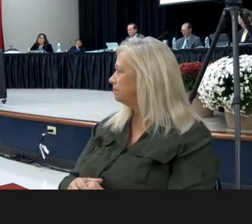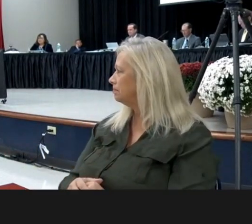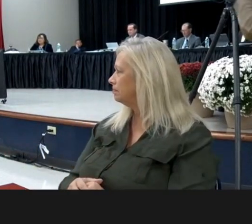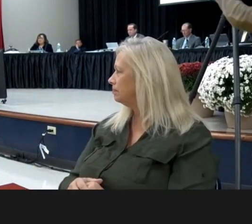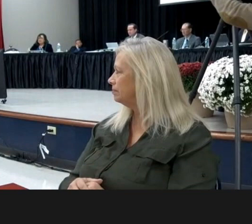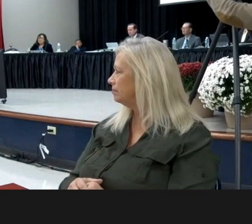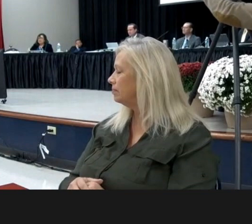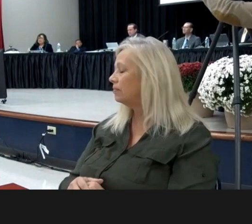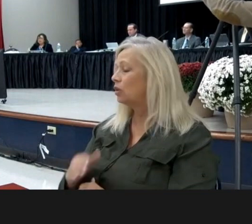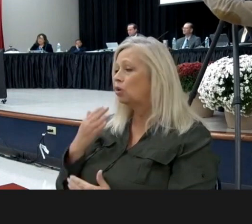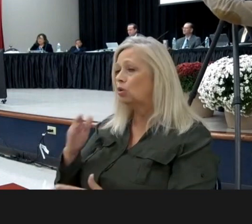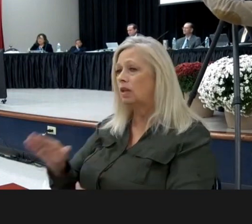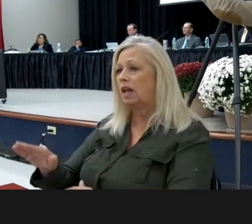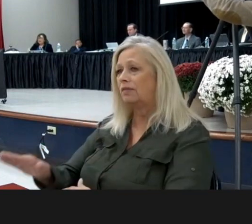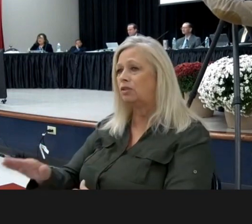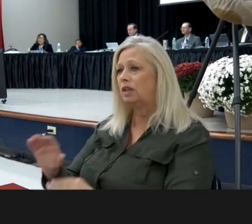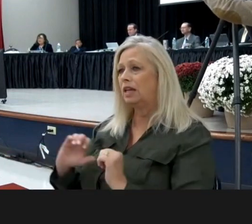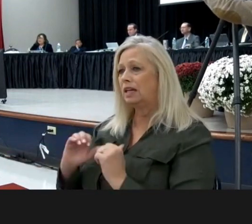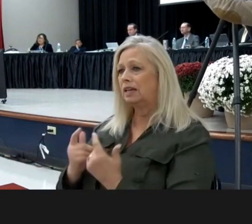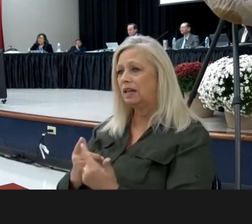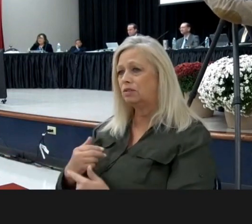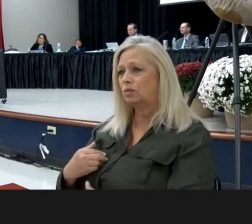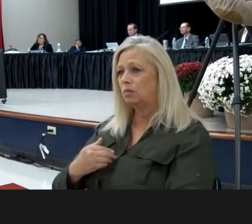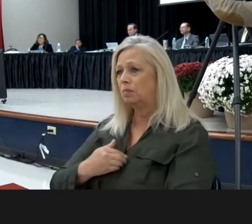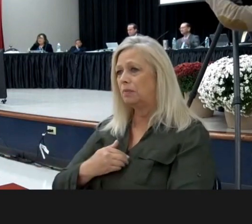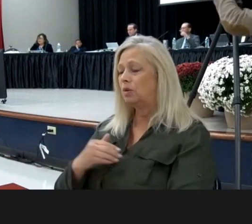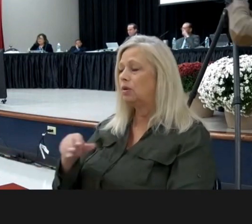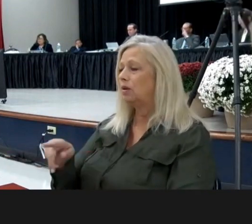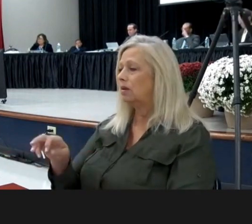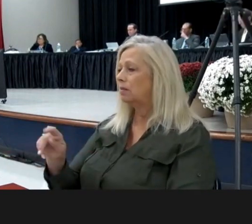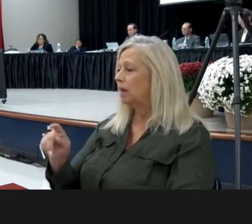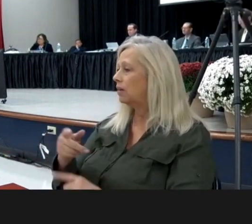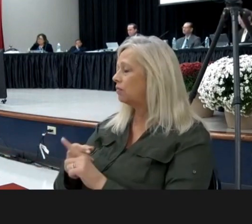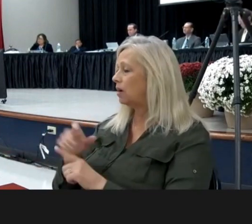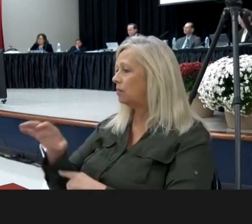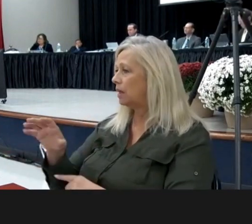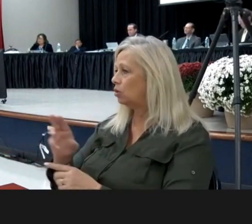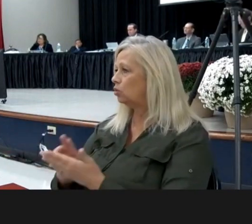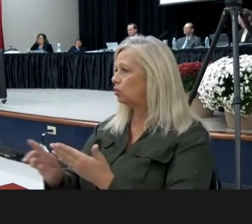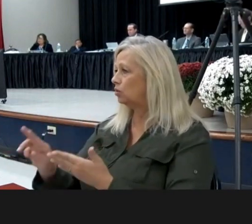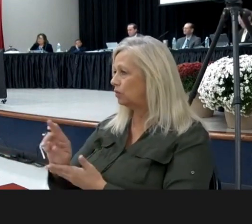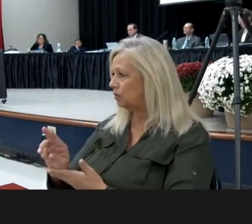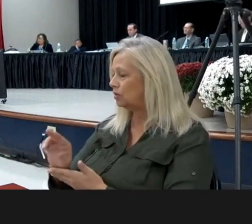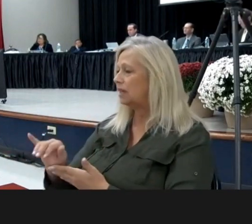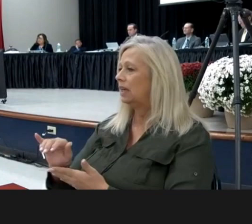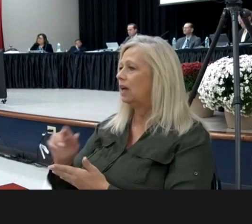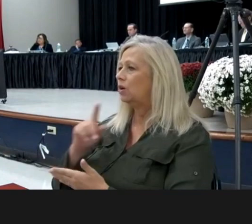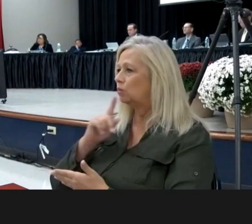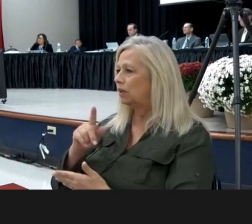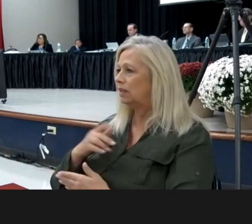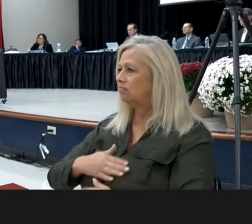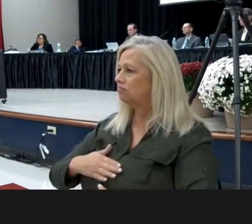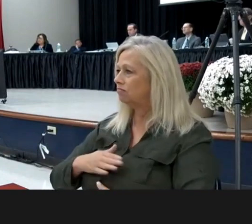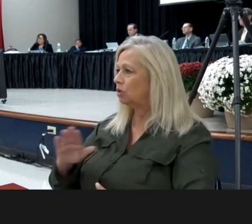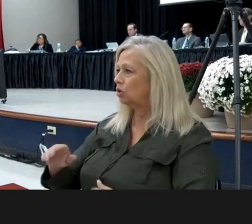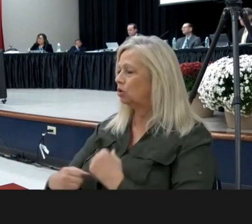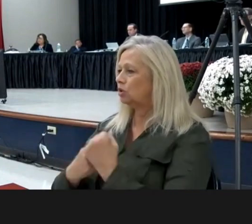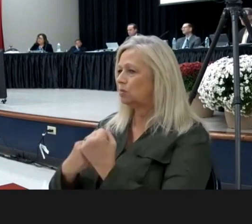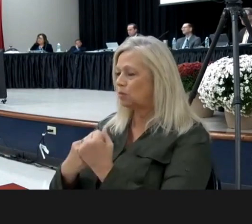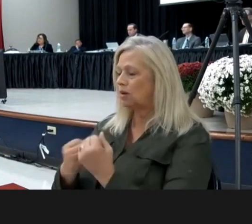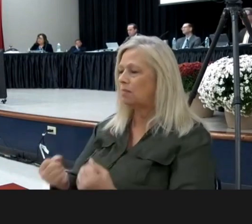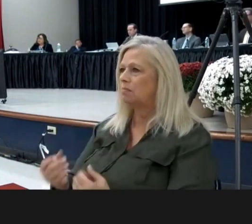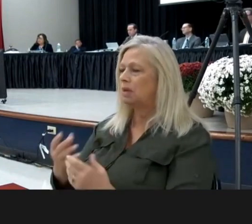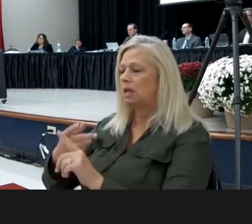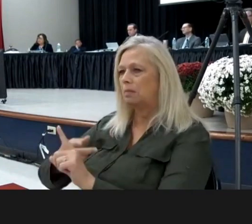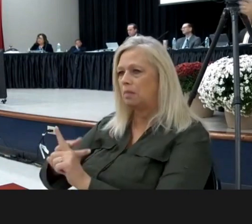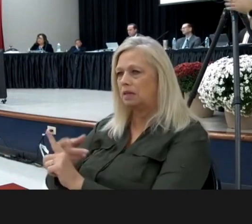Good afternoon, council members. Appreciate it. Pat Carley from Baylor University. It's great to be here and really appreciate your support over the last many months and years